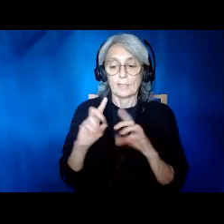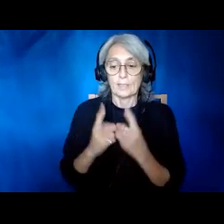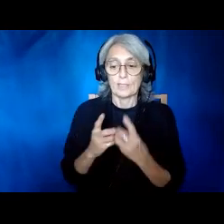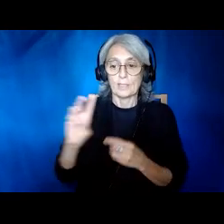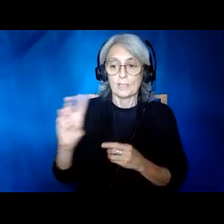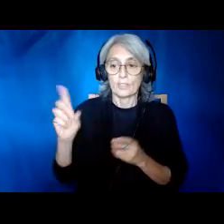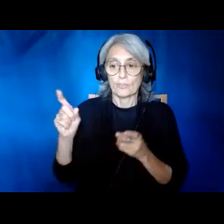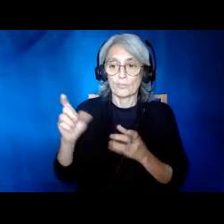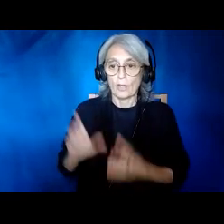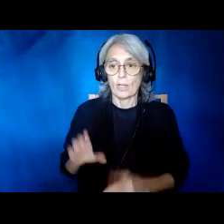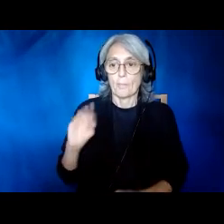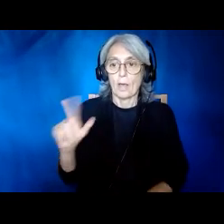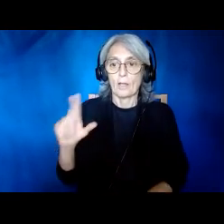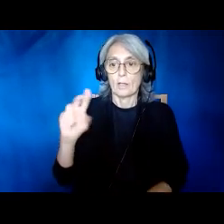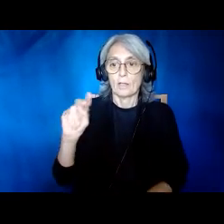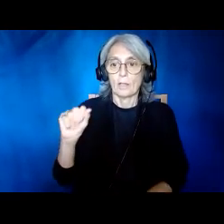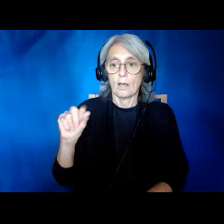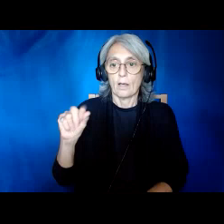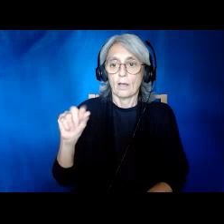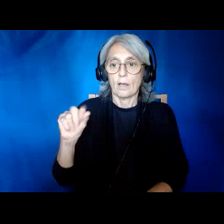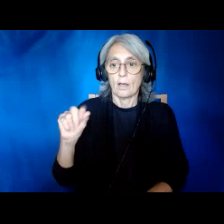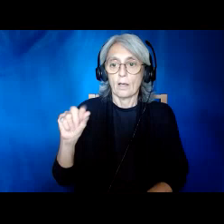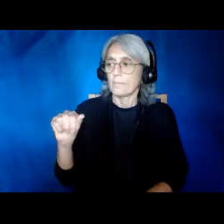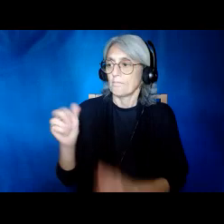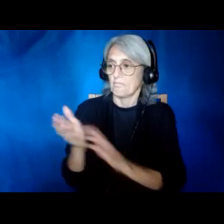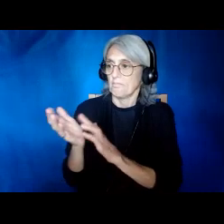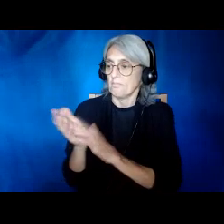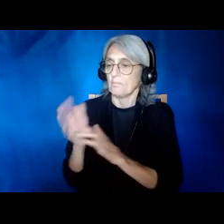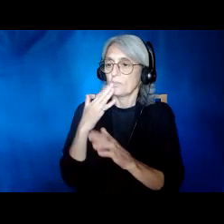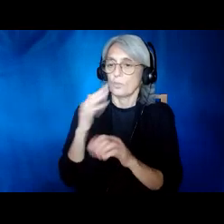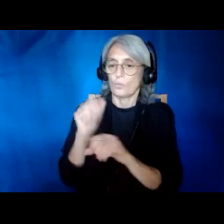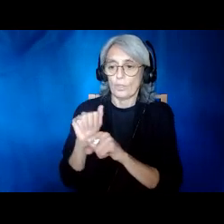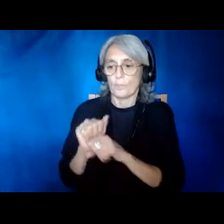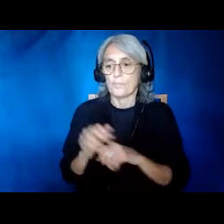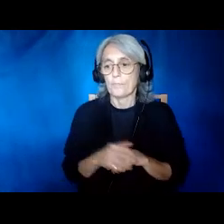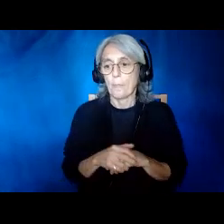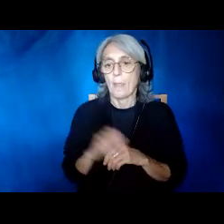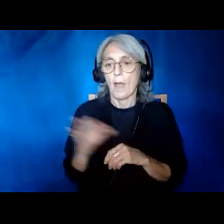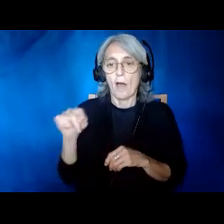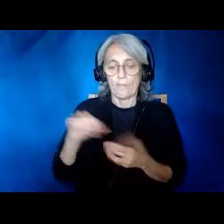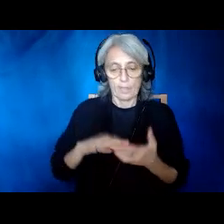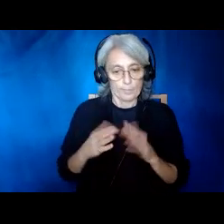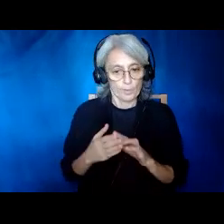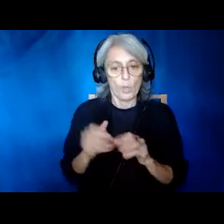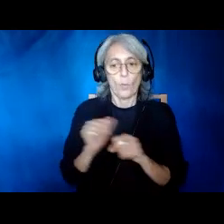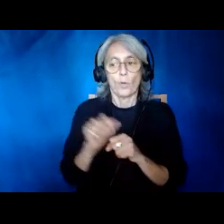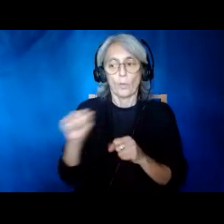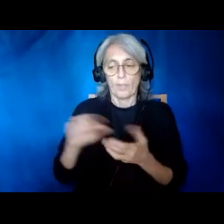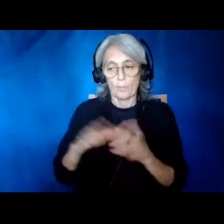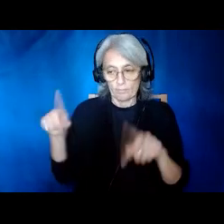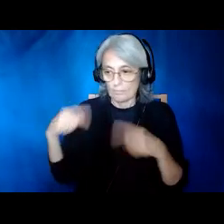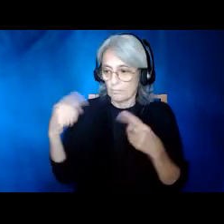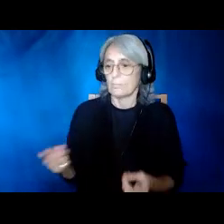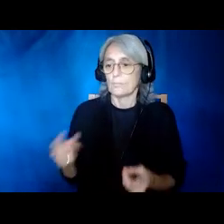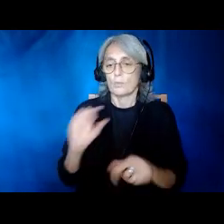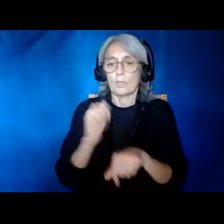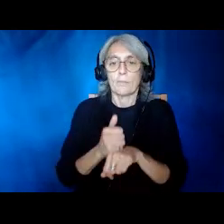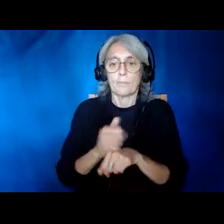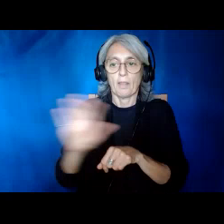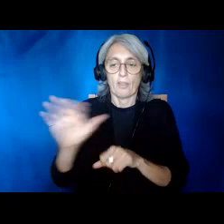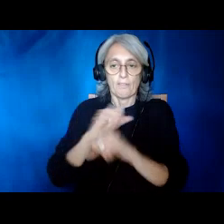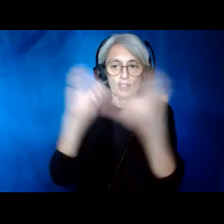Director, Michael Navarro. He is of this community and has worked with this community to implement their great vision.